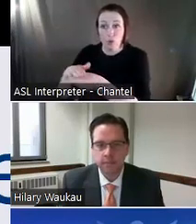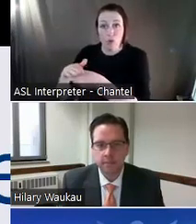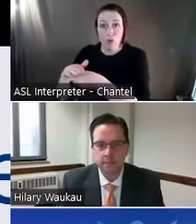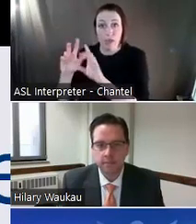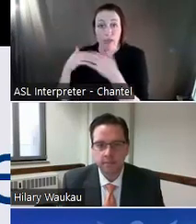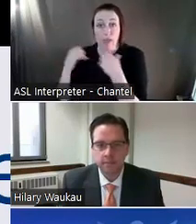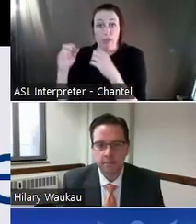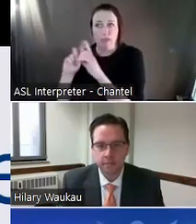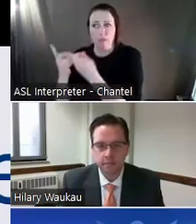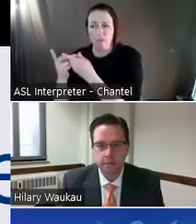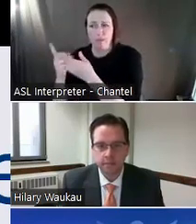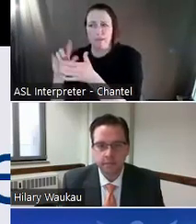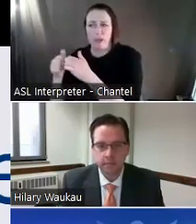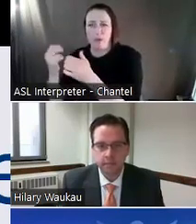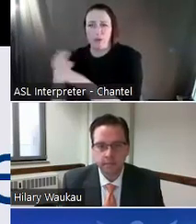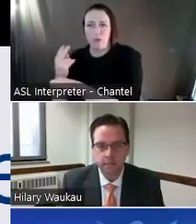support providers.